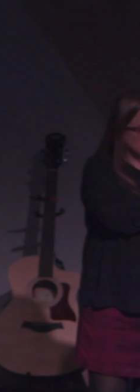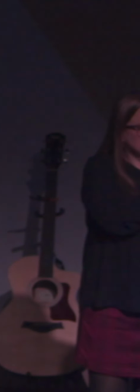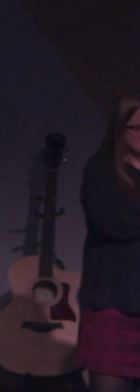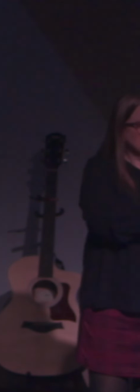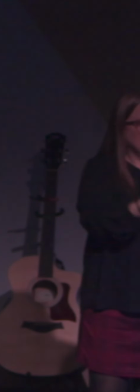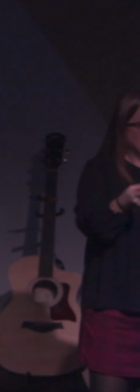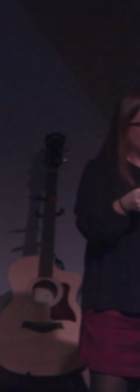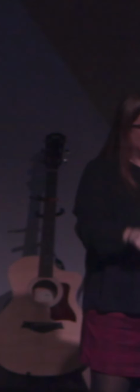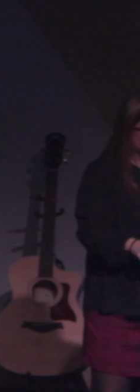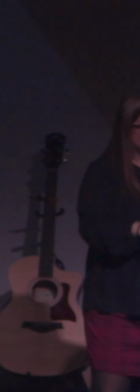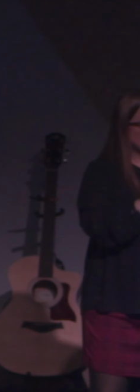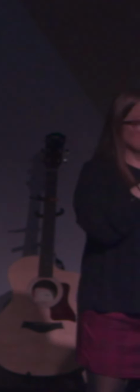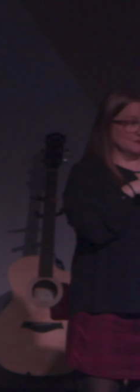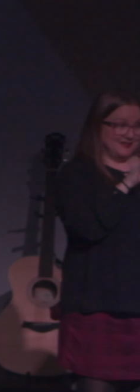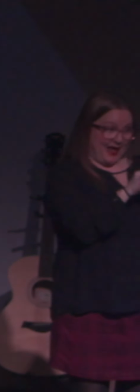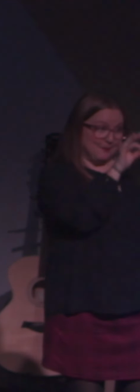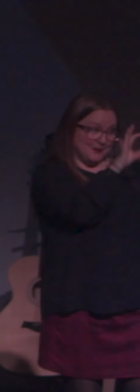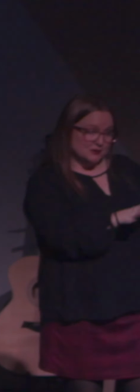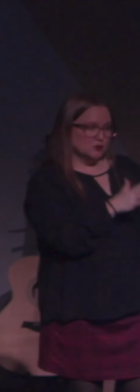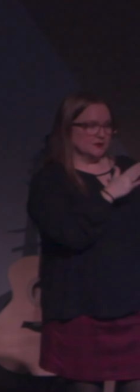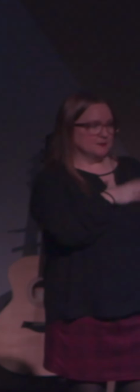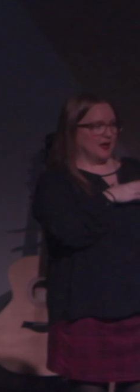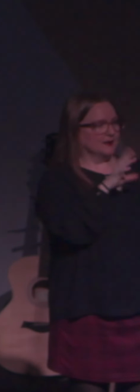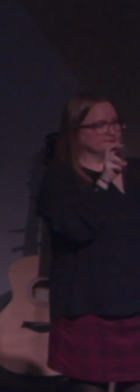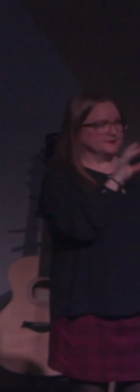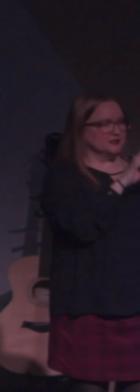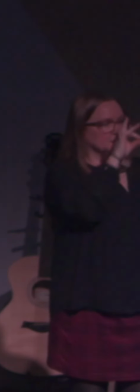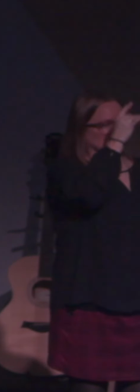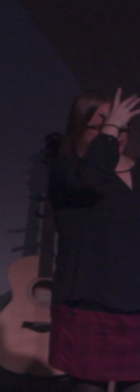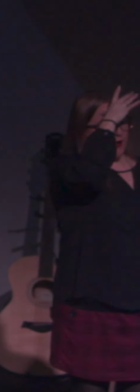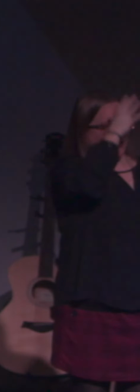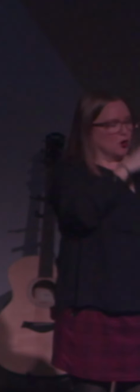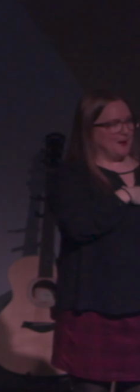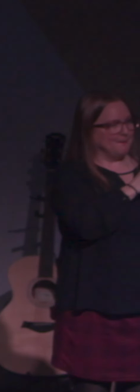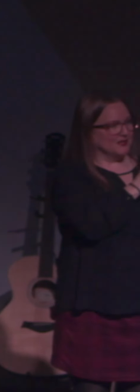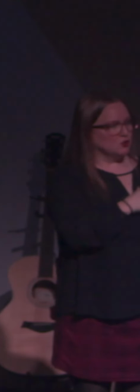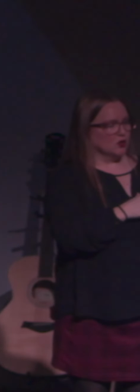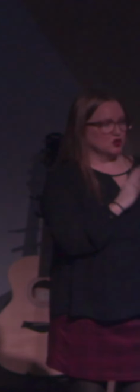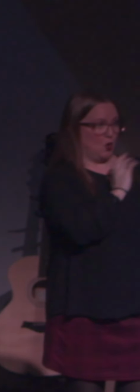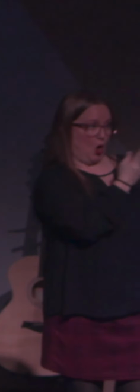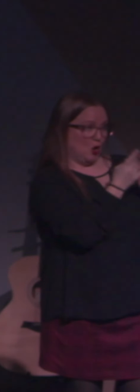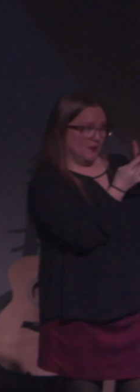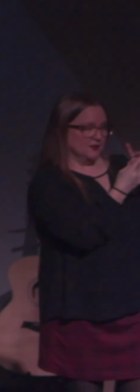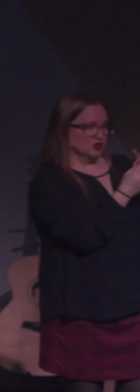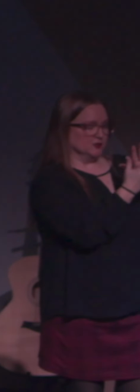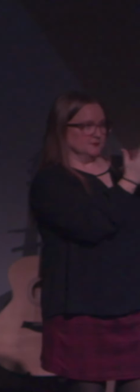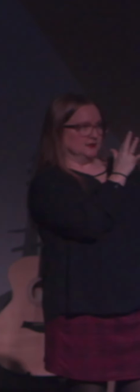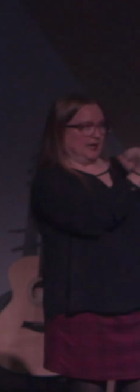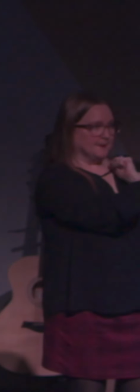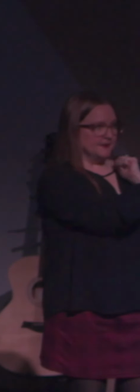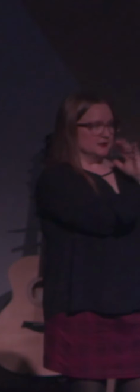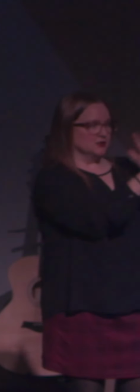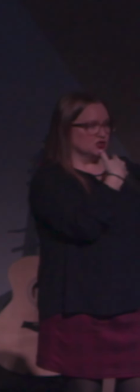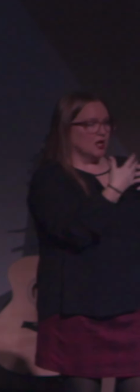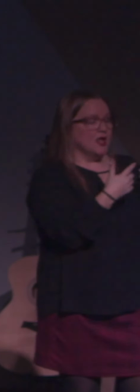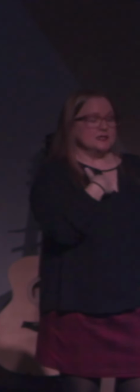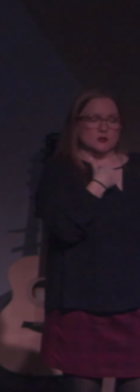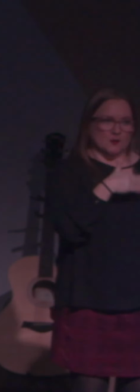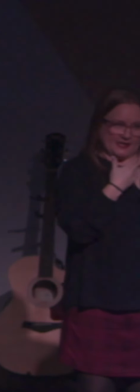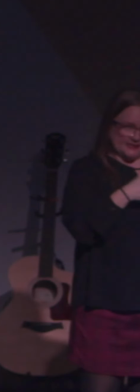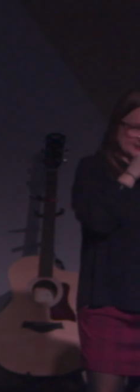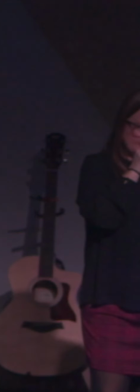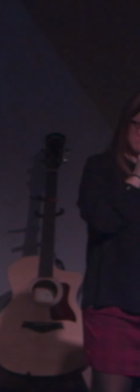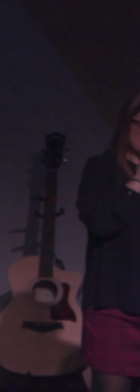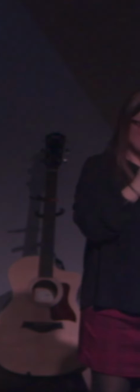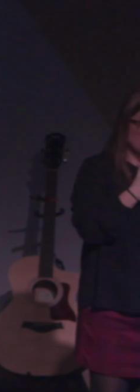be my spiritual father and mentor that was the pastor, and so there was a lot of damage to our relationship, and we continued on the journey of